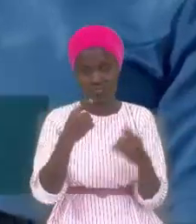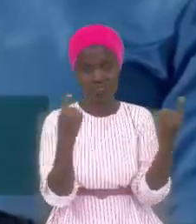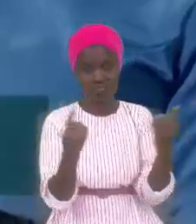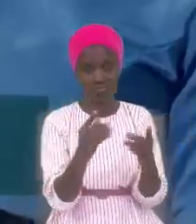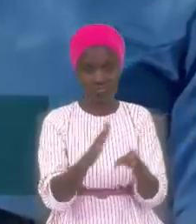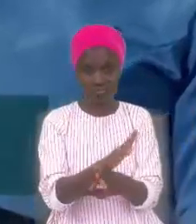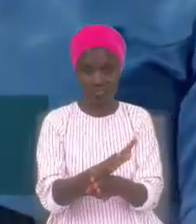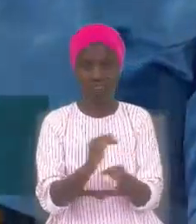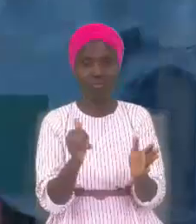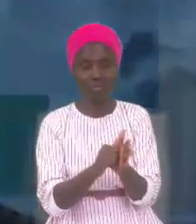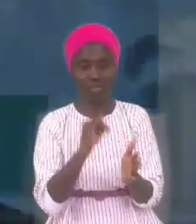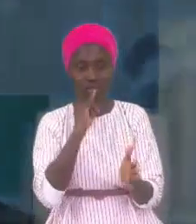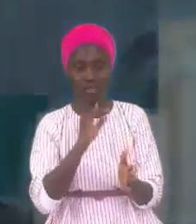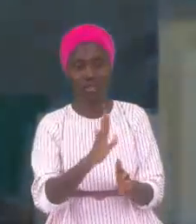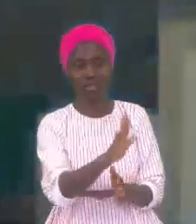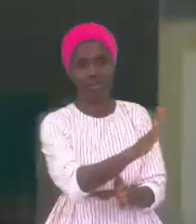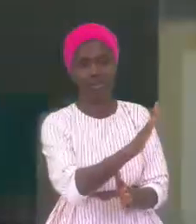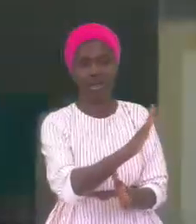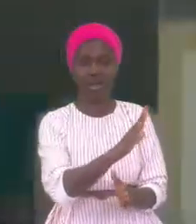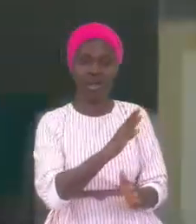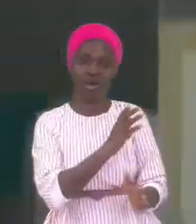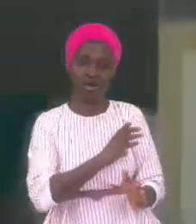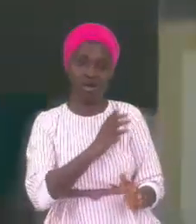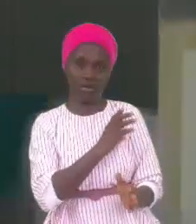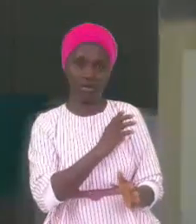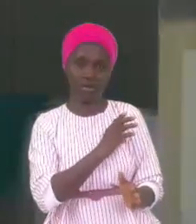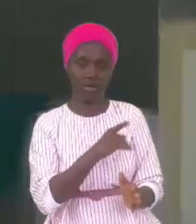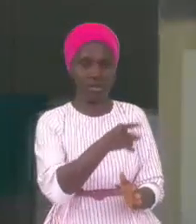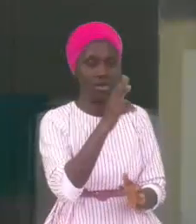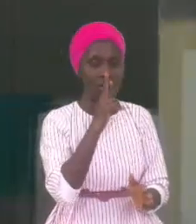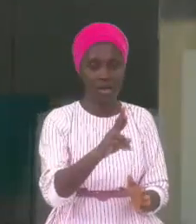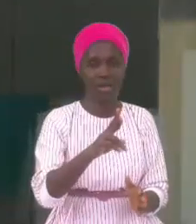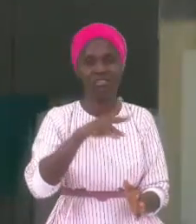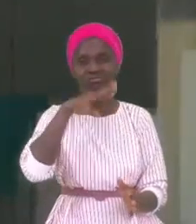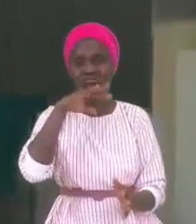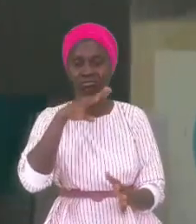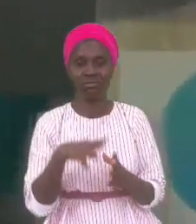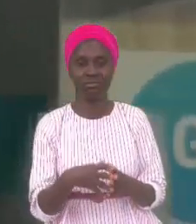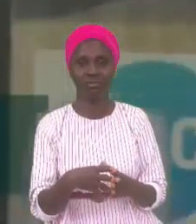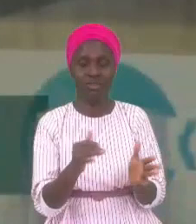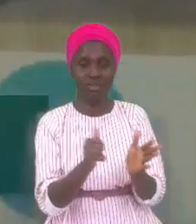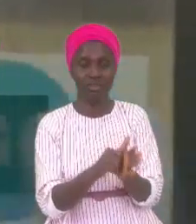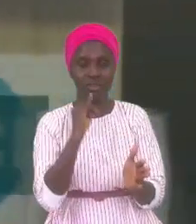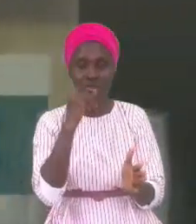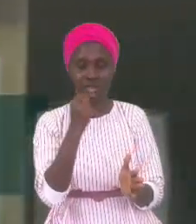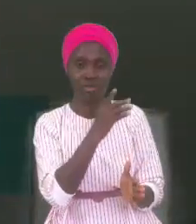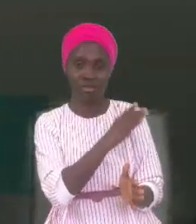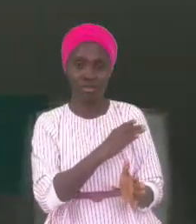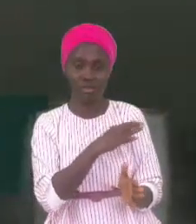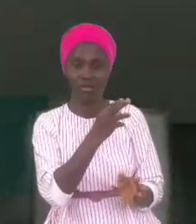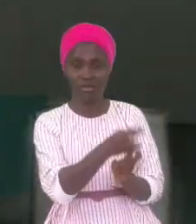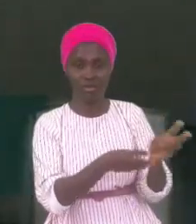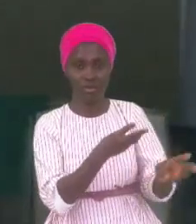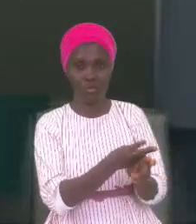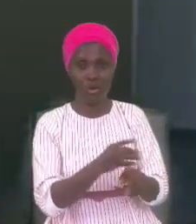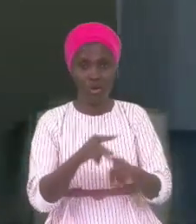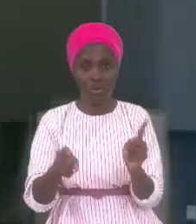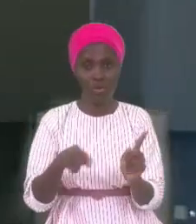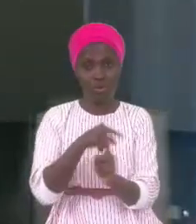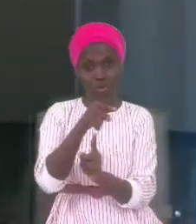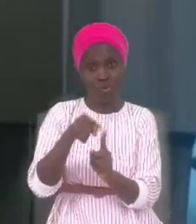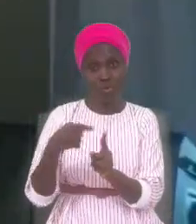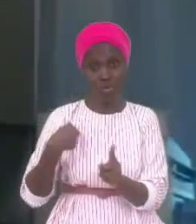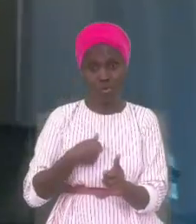They are rebellious. That's their character. They are defiant. That's their characteristic. But when we become saved and we're